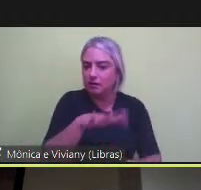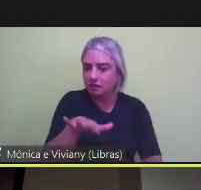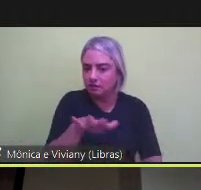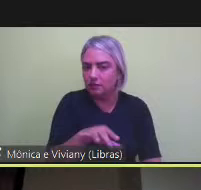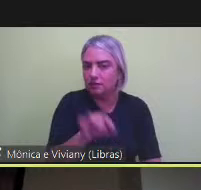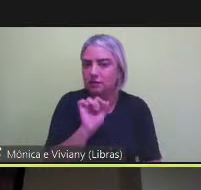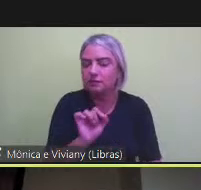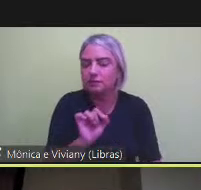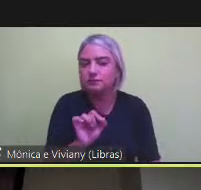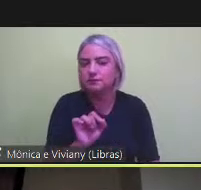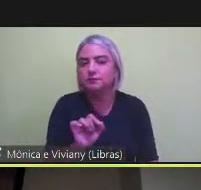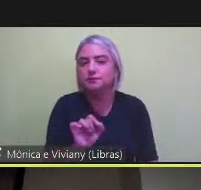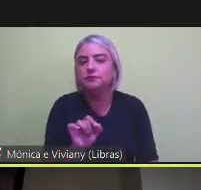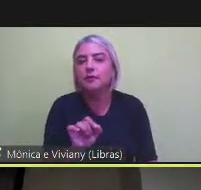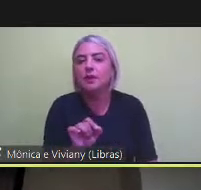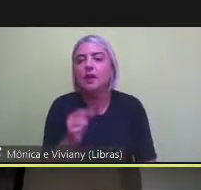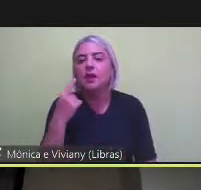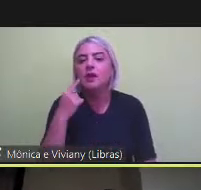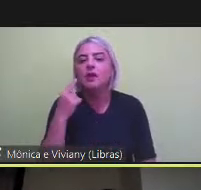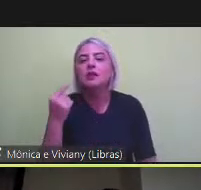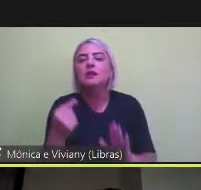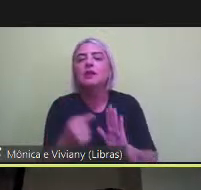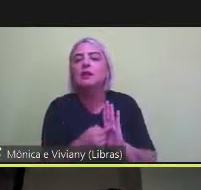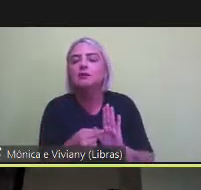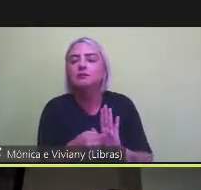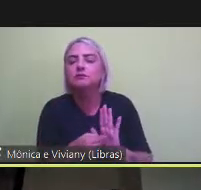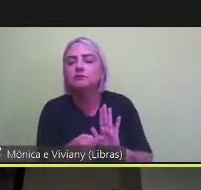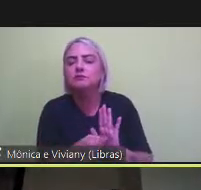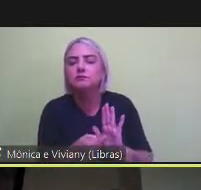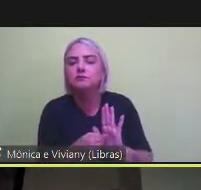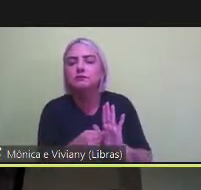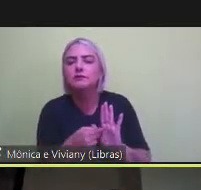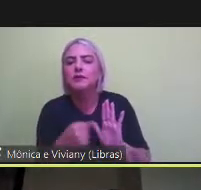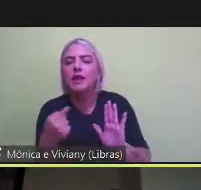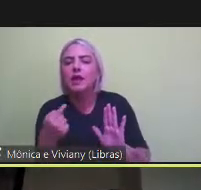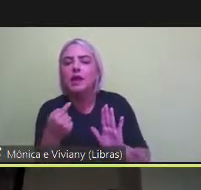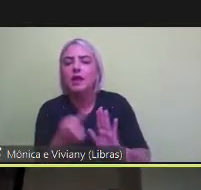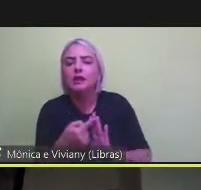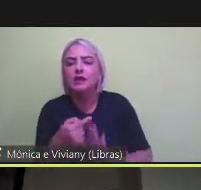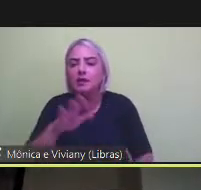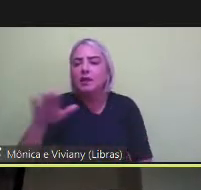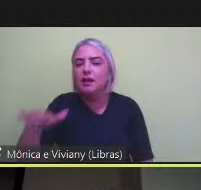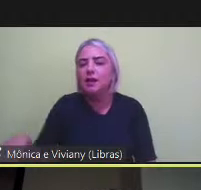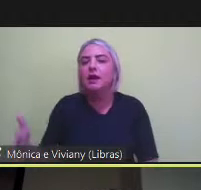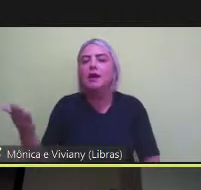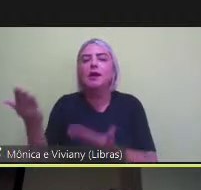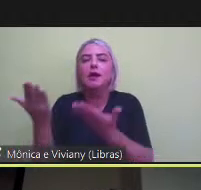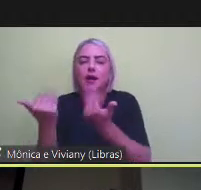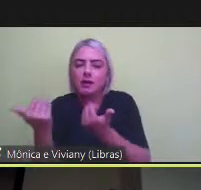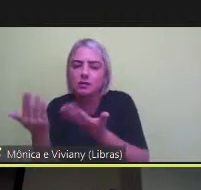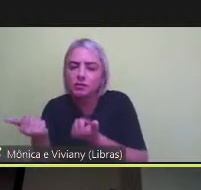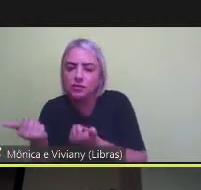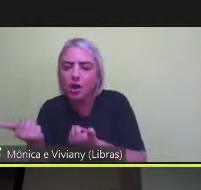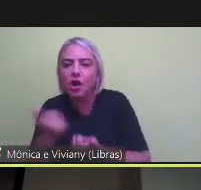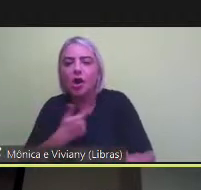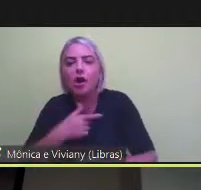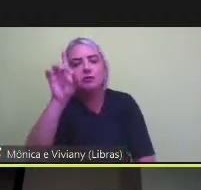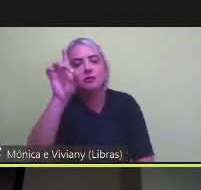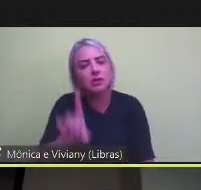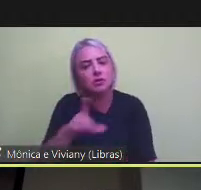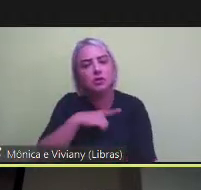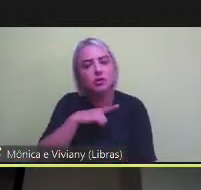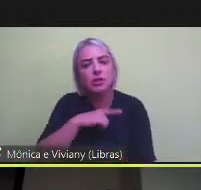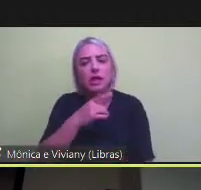this area. We have this mission of that